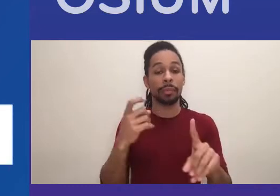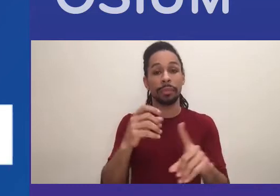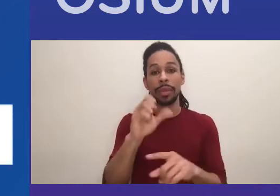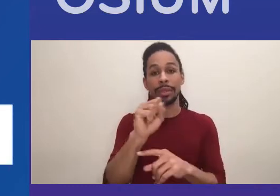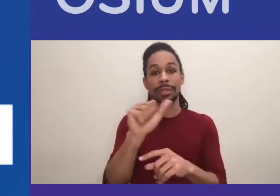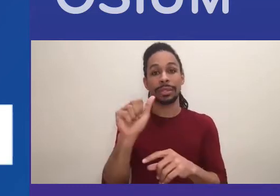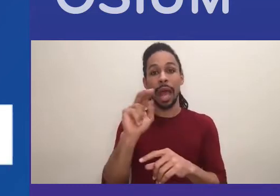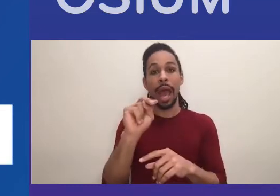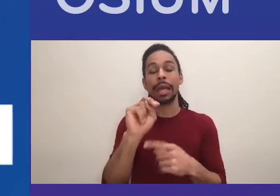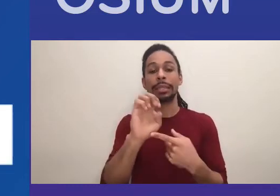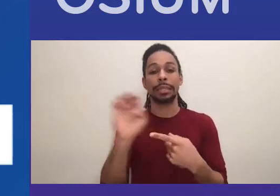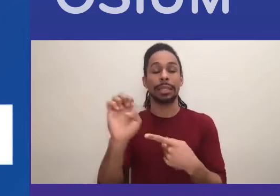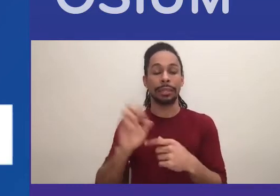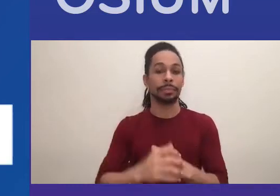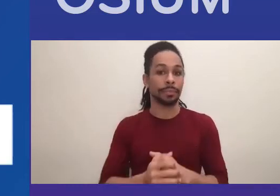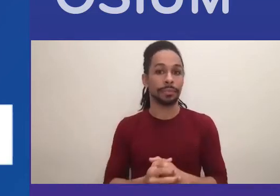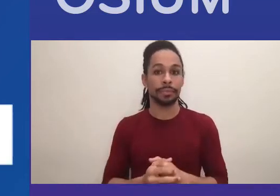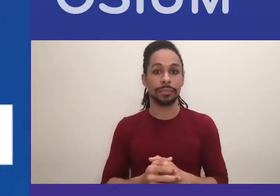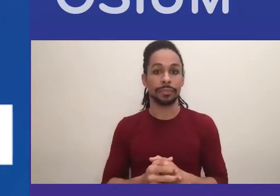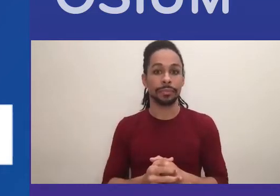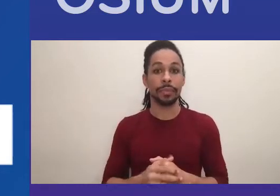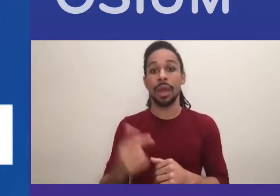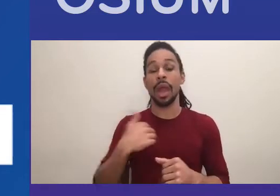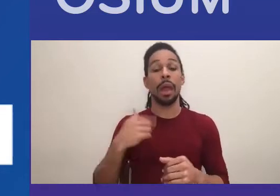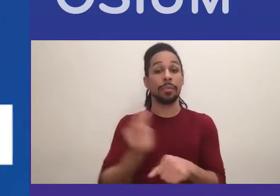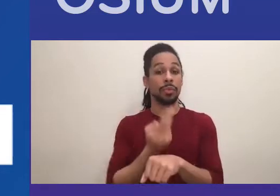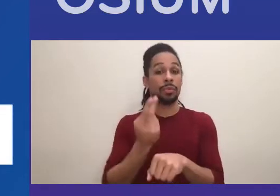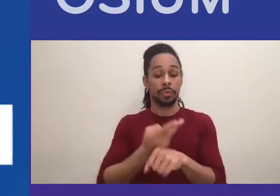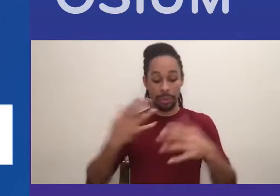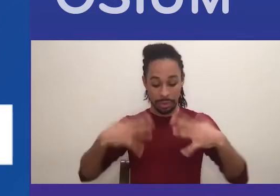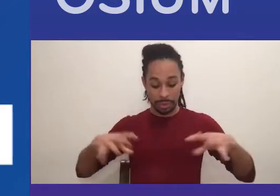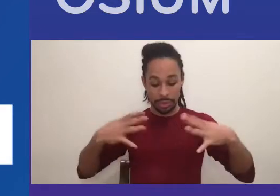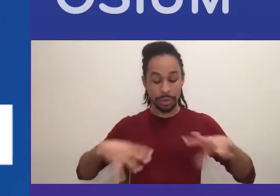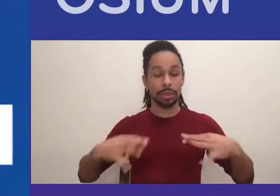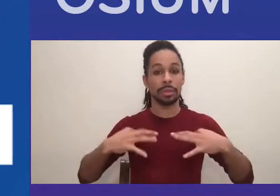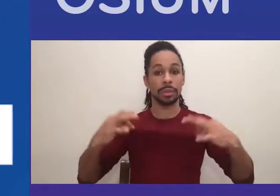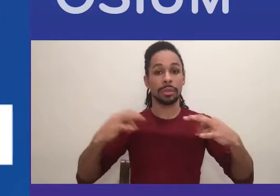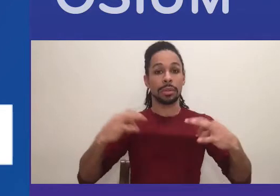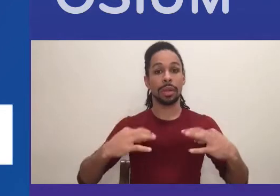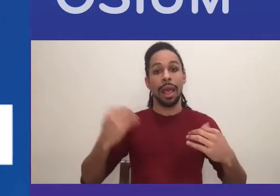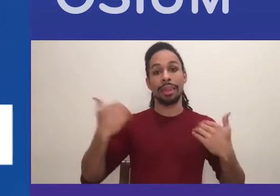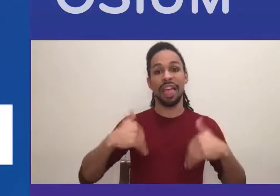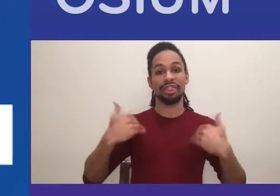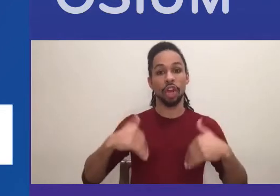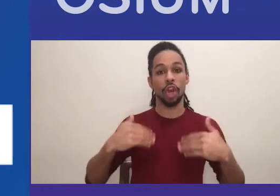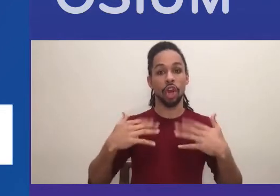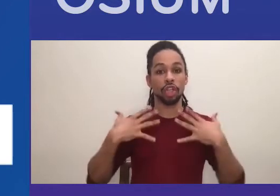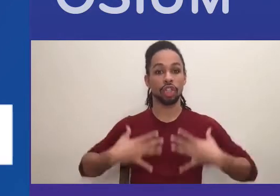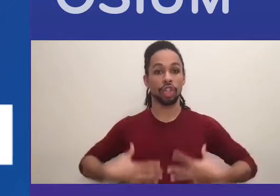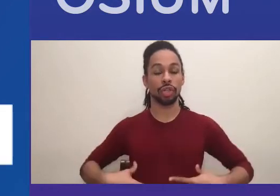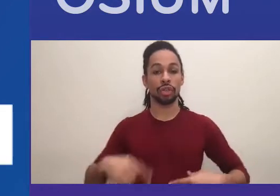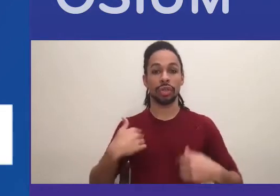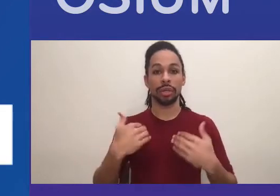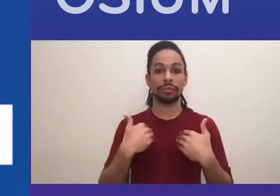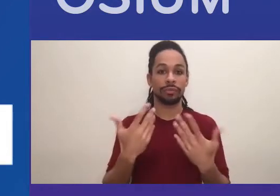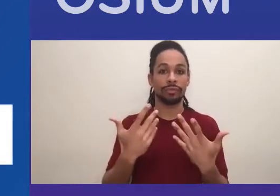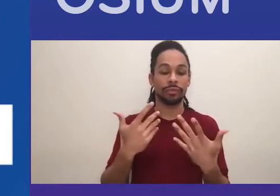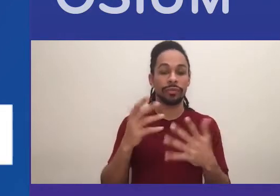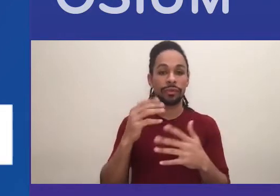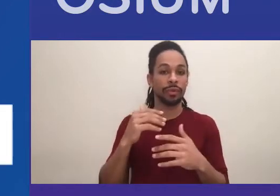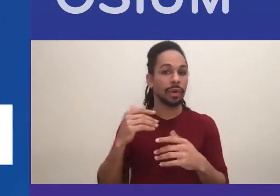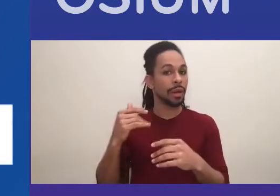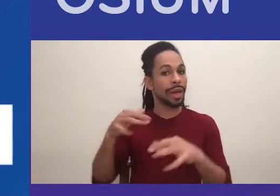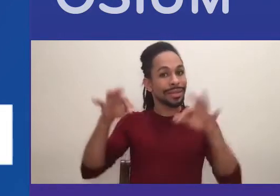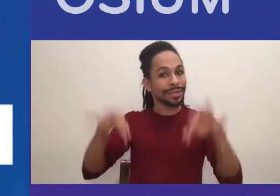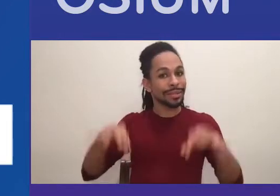I am wearing a leather shirt. I have bleached hair, and I have